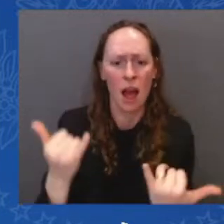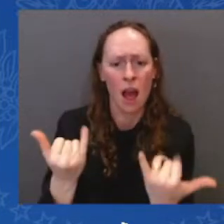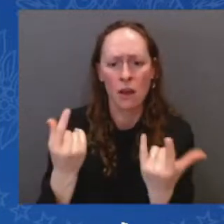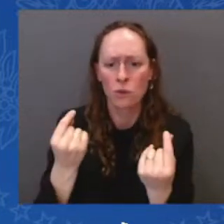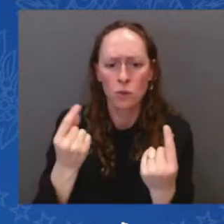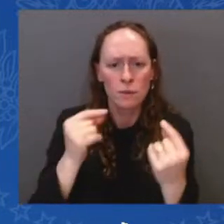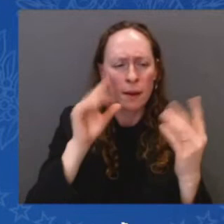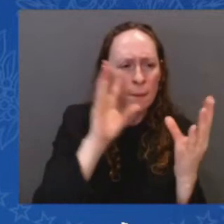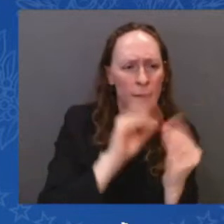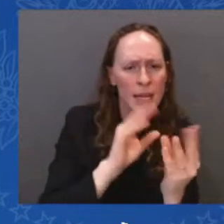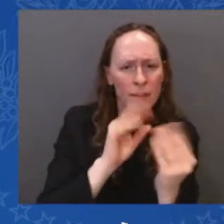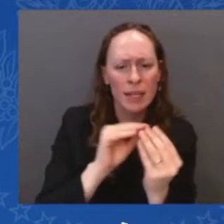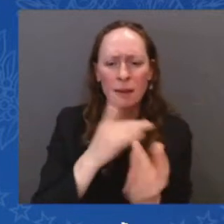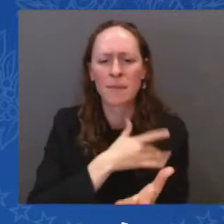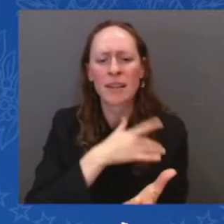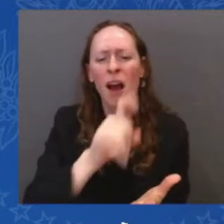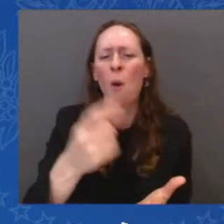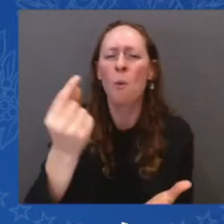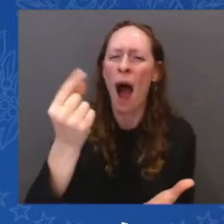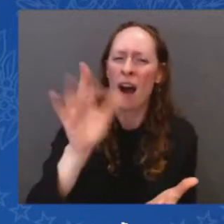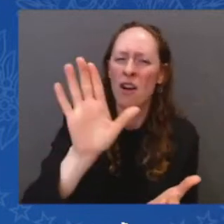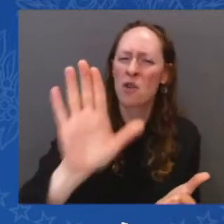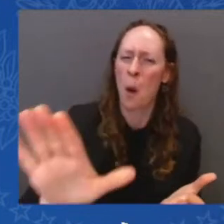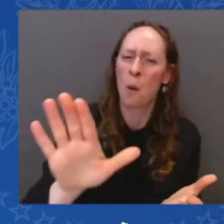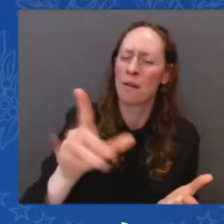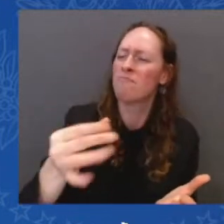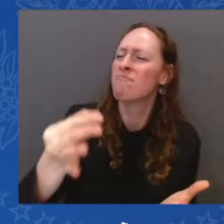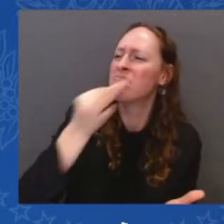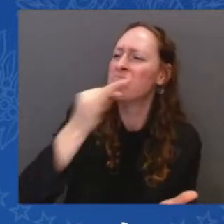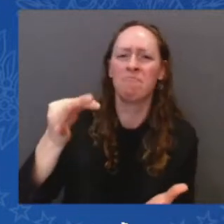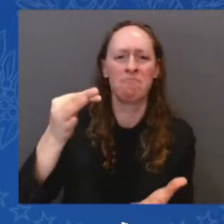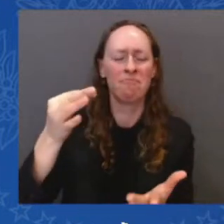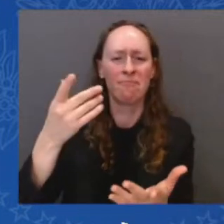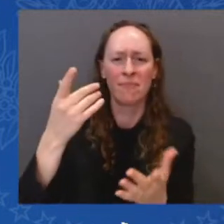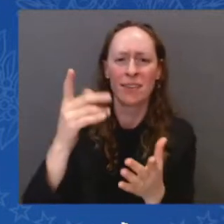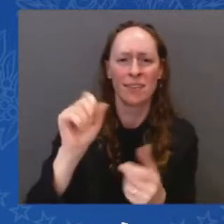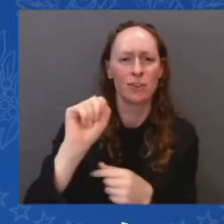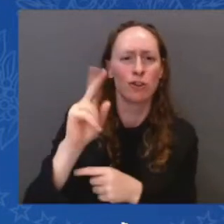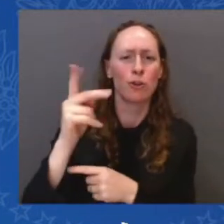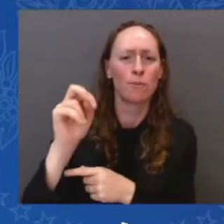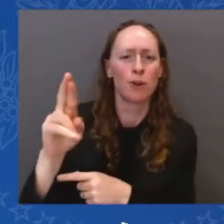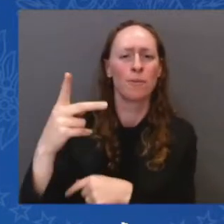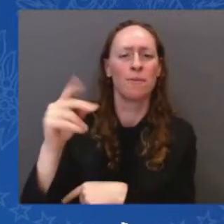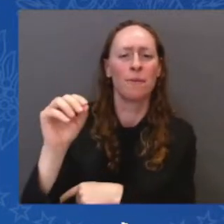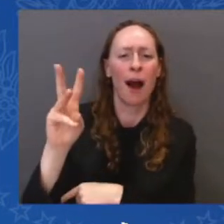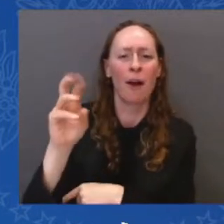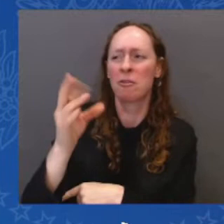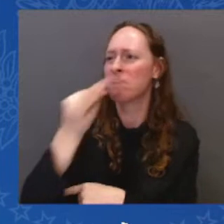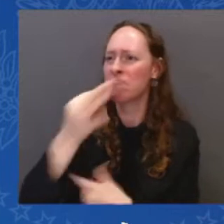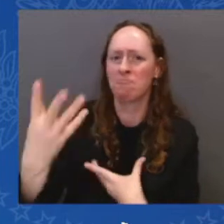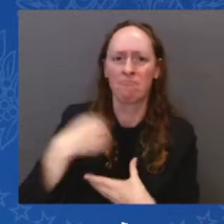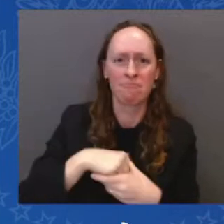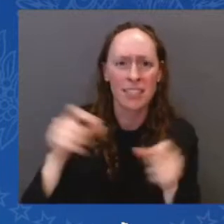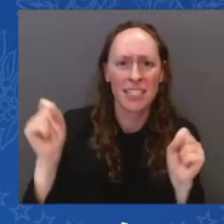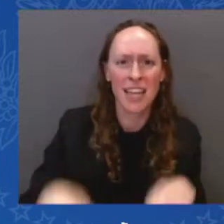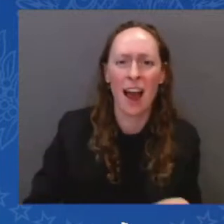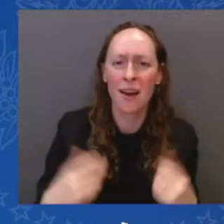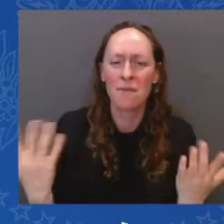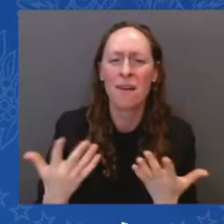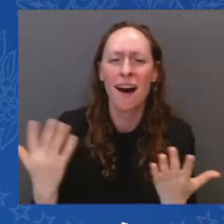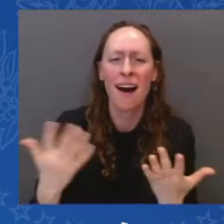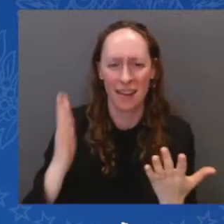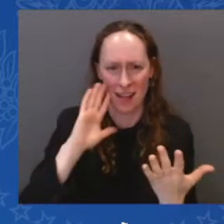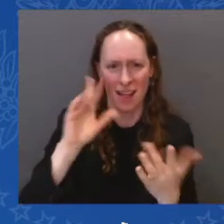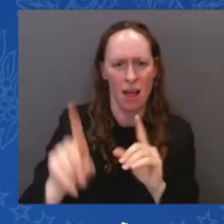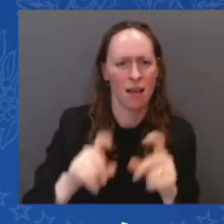because CQ knows that each of our service members has something exceptional to contribute. And General Brown